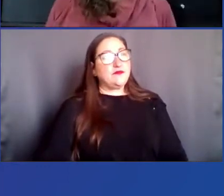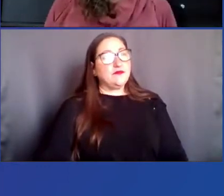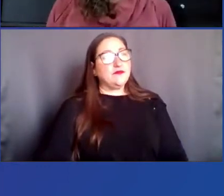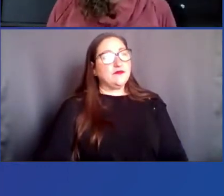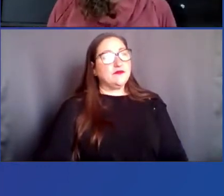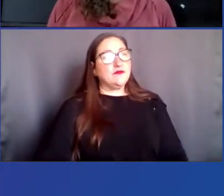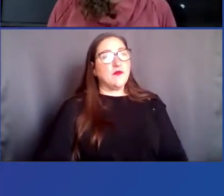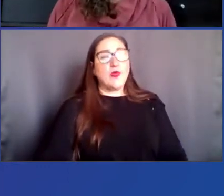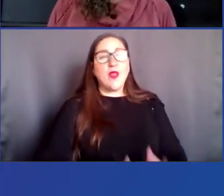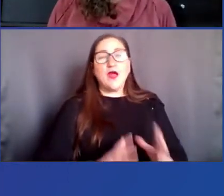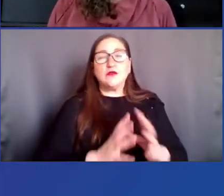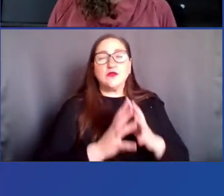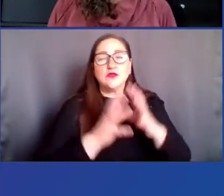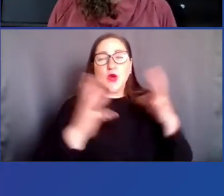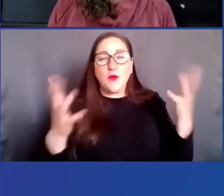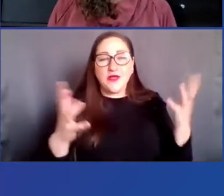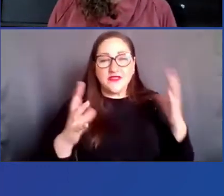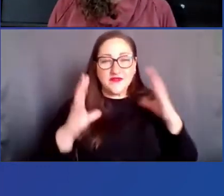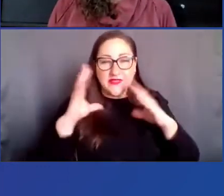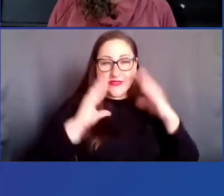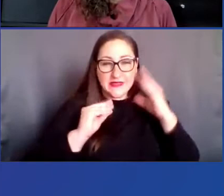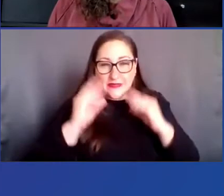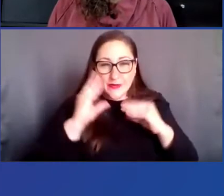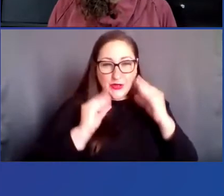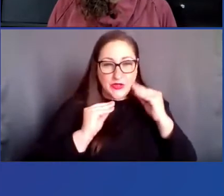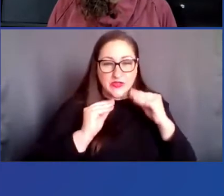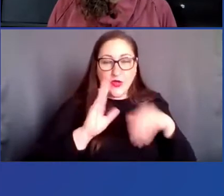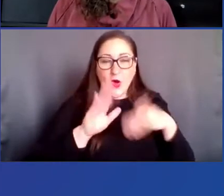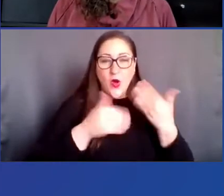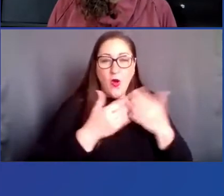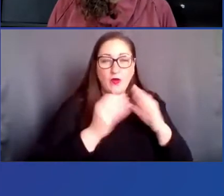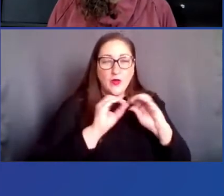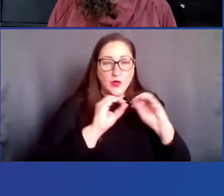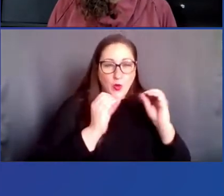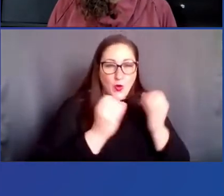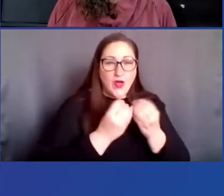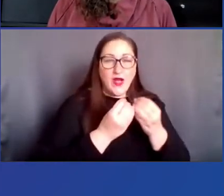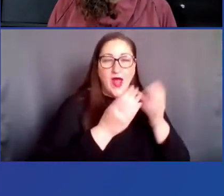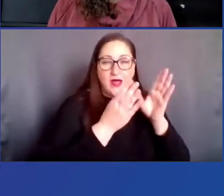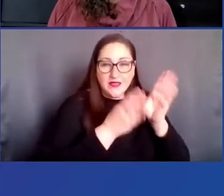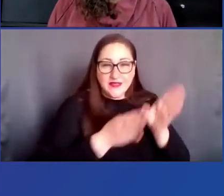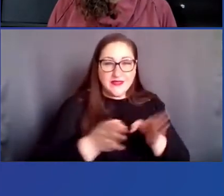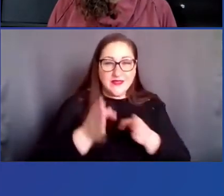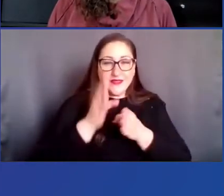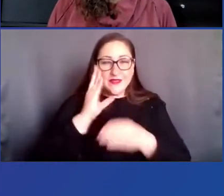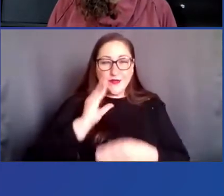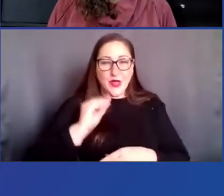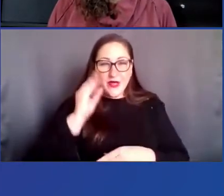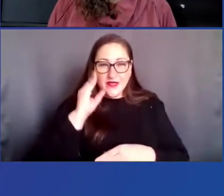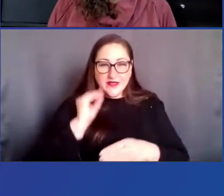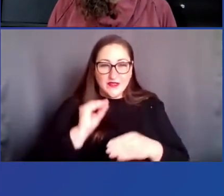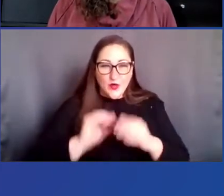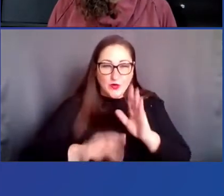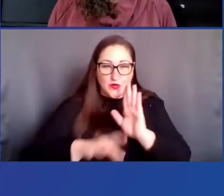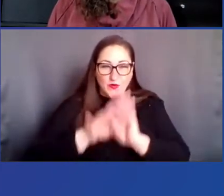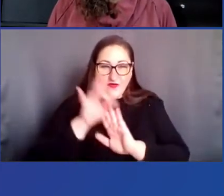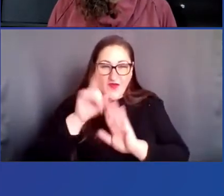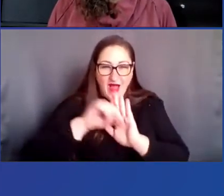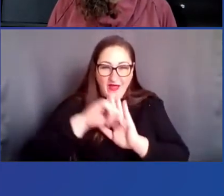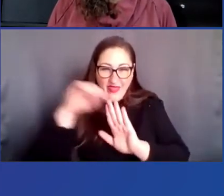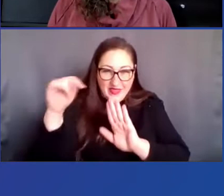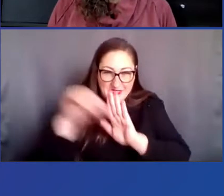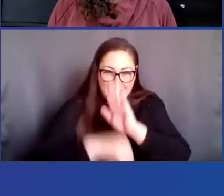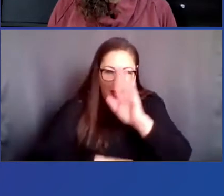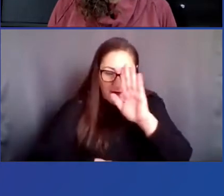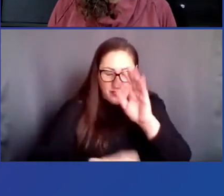these experiences, these organized experiences, and finding the depth in them, it feels like has so much to do